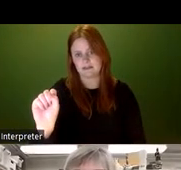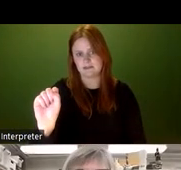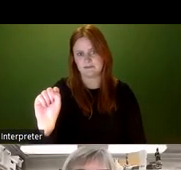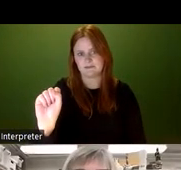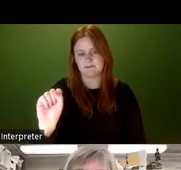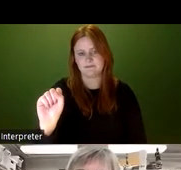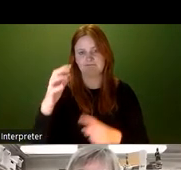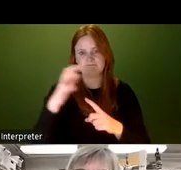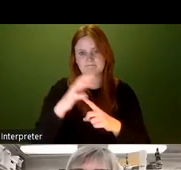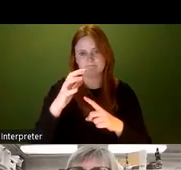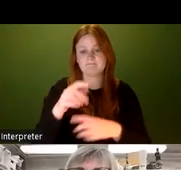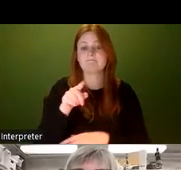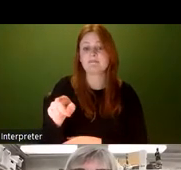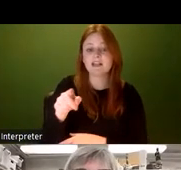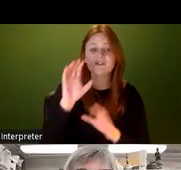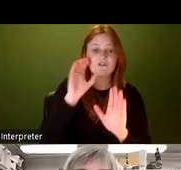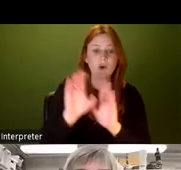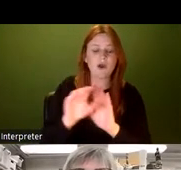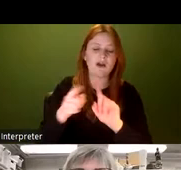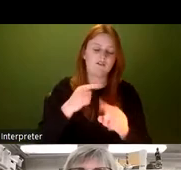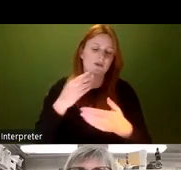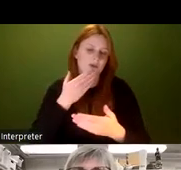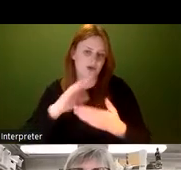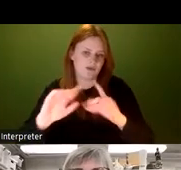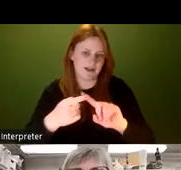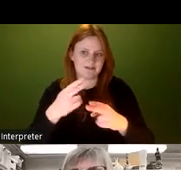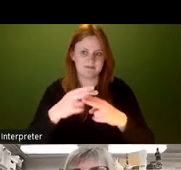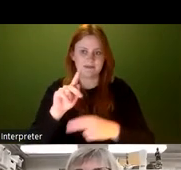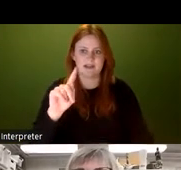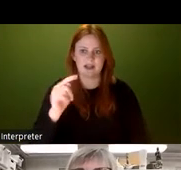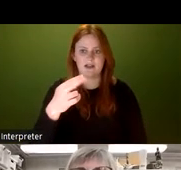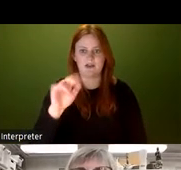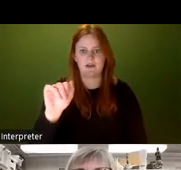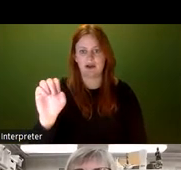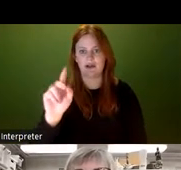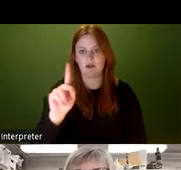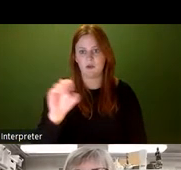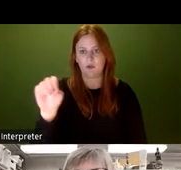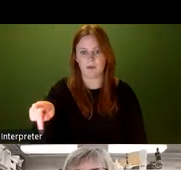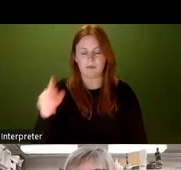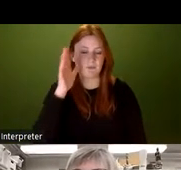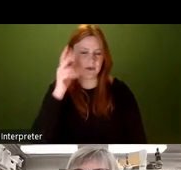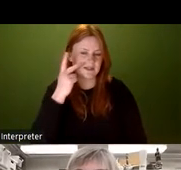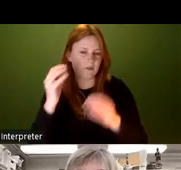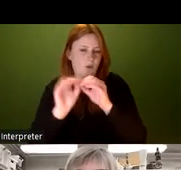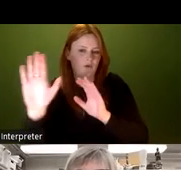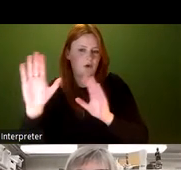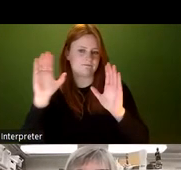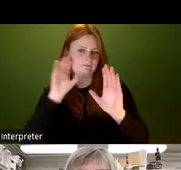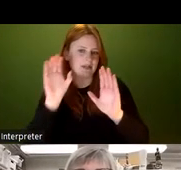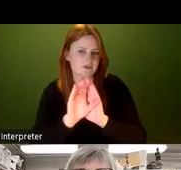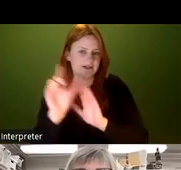friend, Catherine Coop, and you'll see a few more of her shots later. And this got